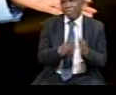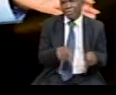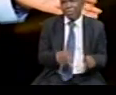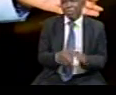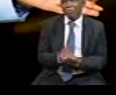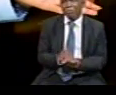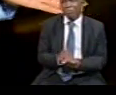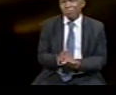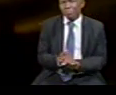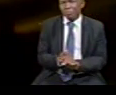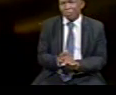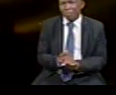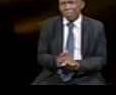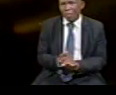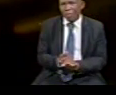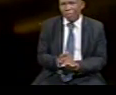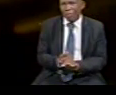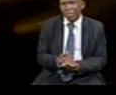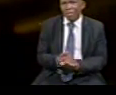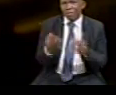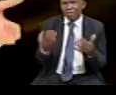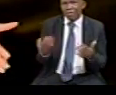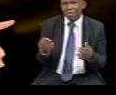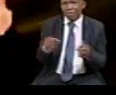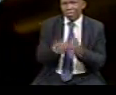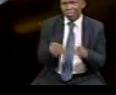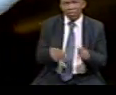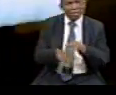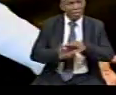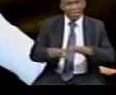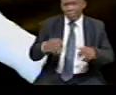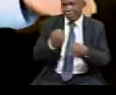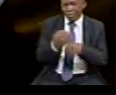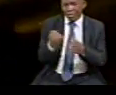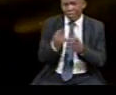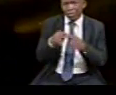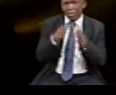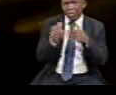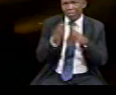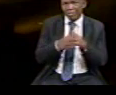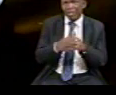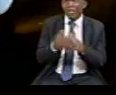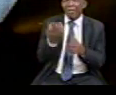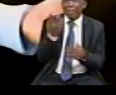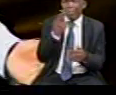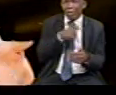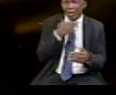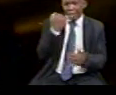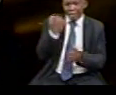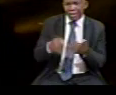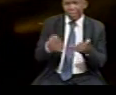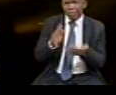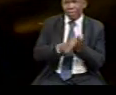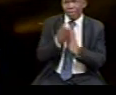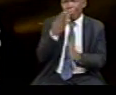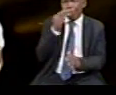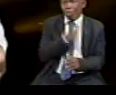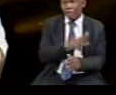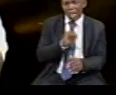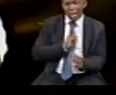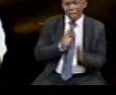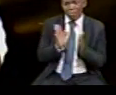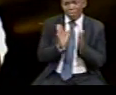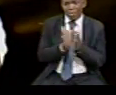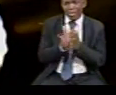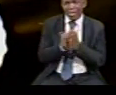it to heaven. And even themselves, they didn't make it. Their latter end was worse than their beginning. I pray that will not be our Lord.